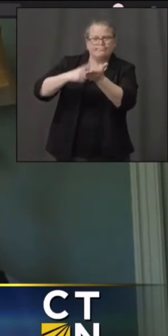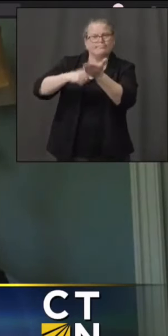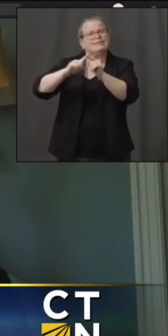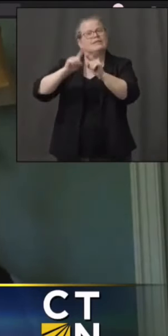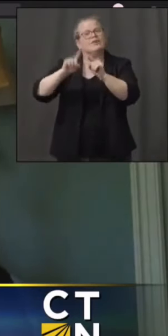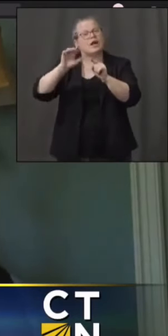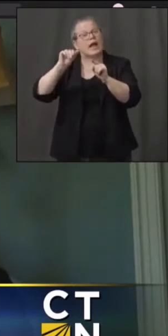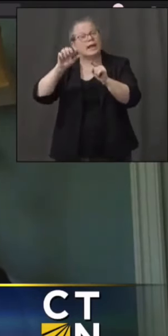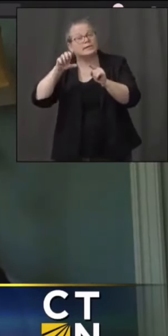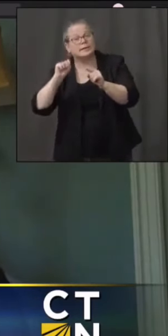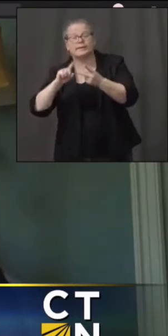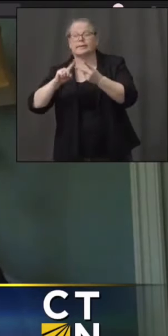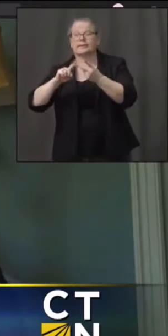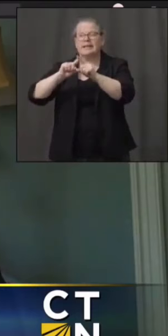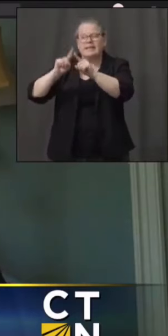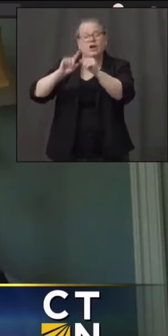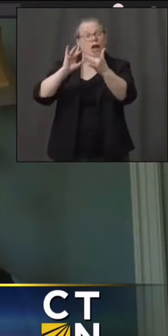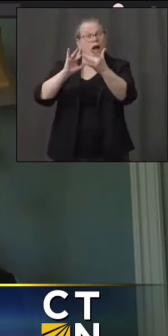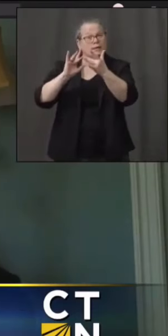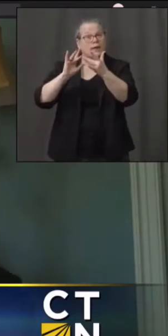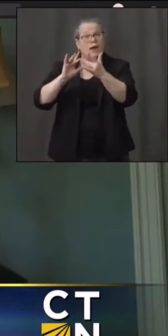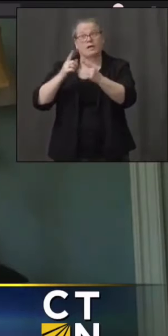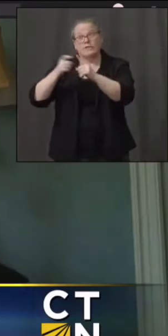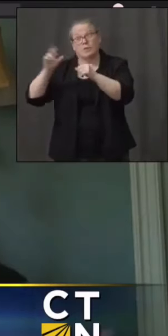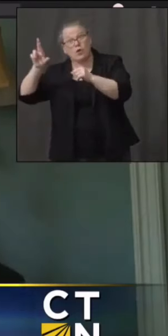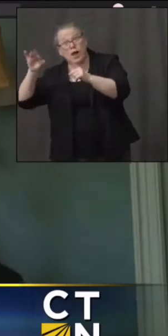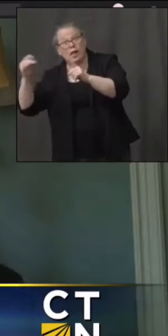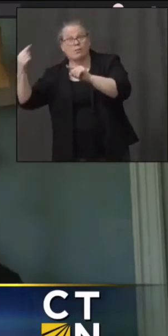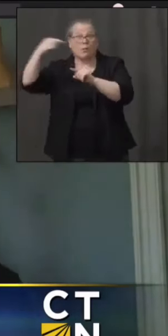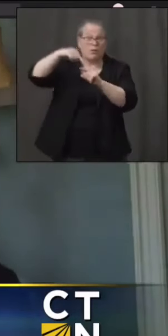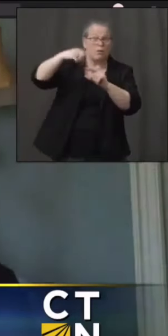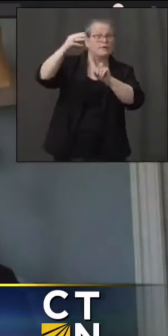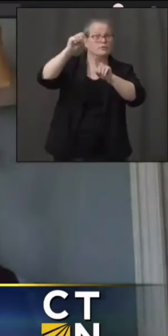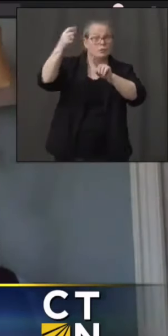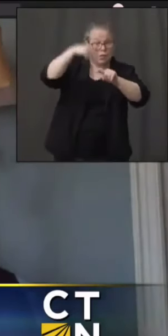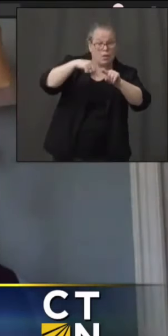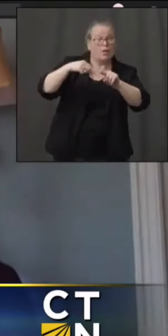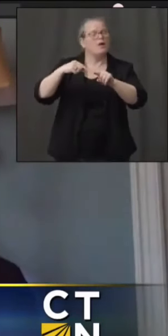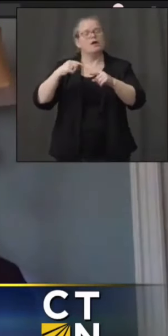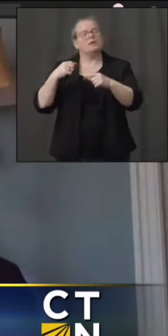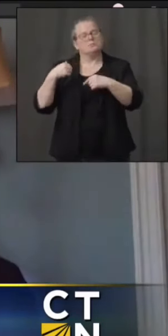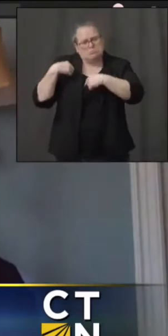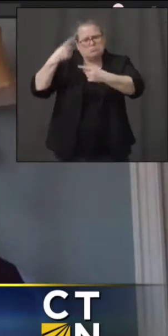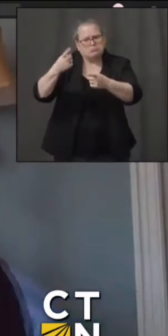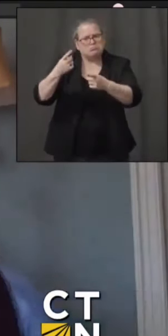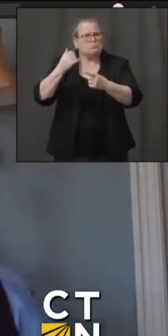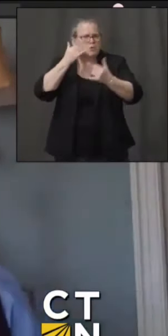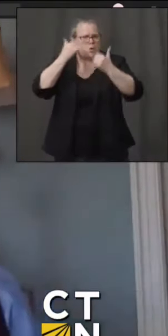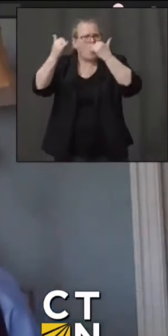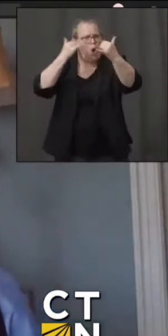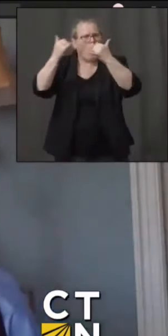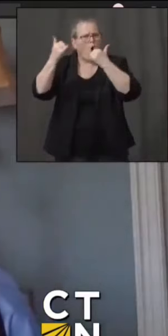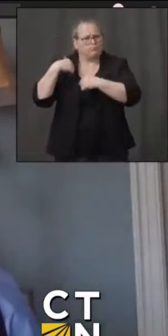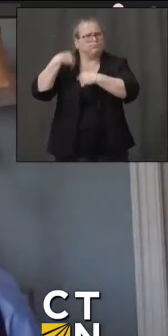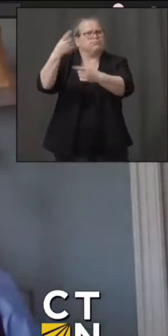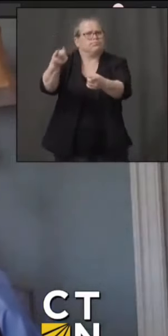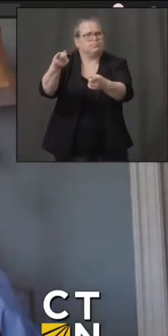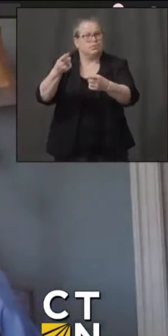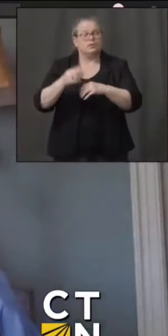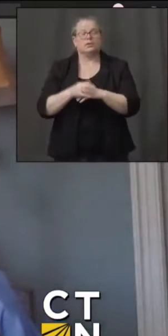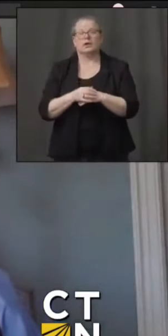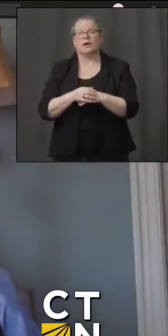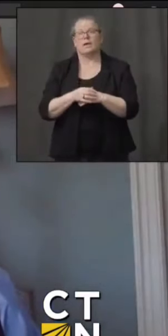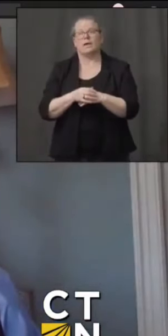contacts. Up until now, it's largely been over the phone, but even though we probably will not have the